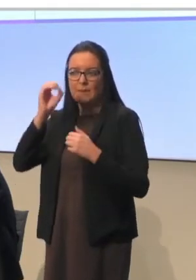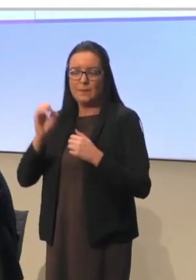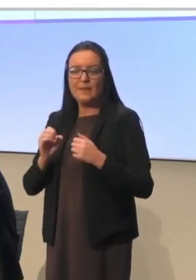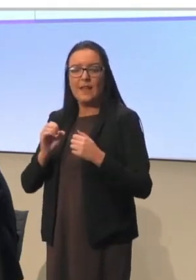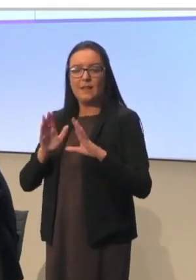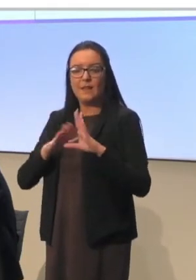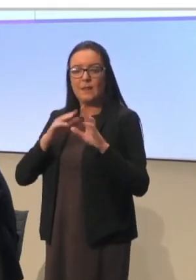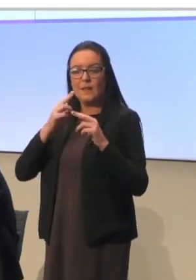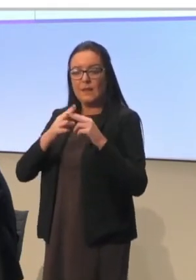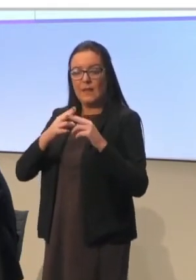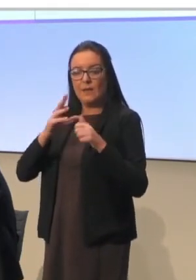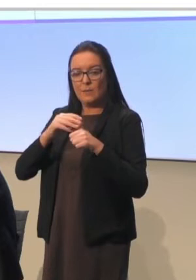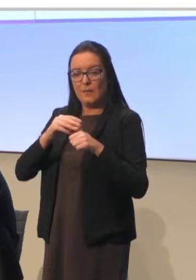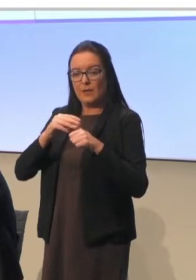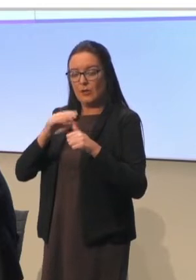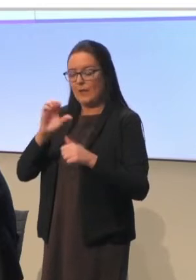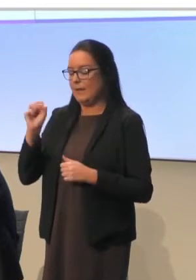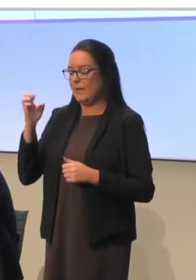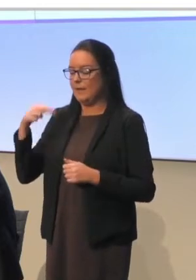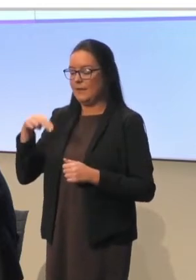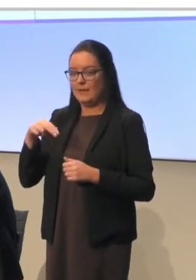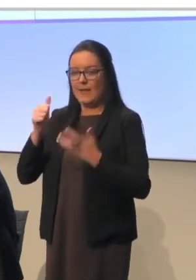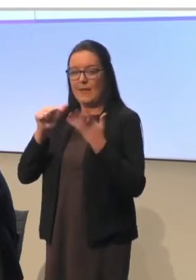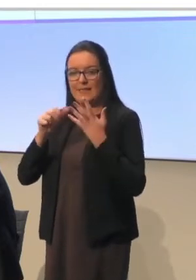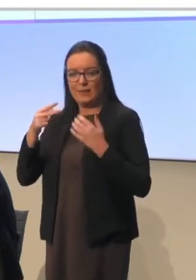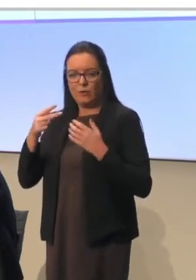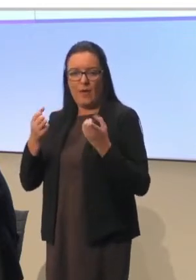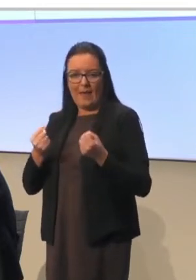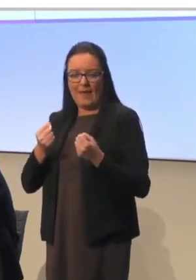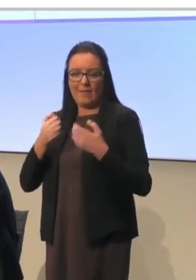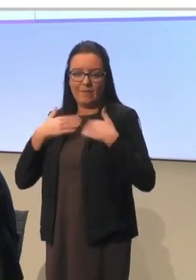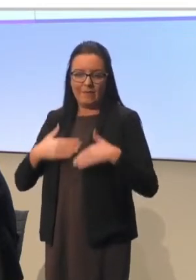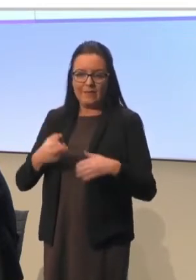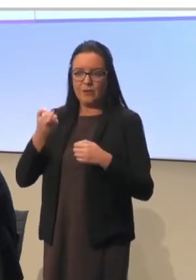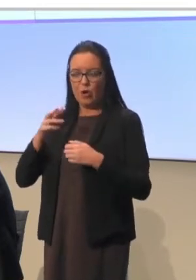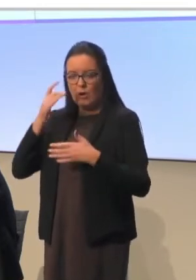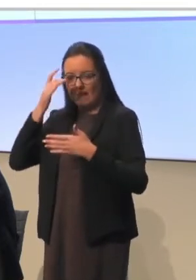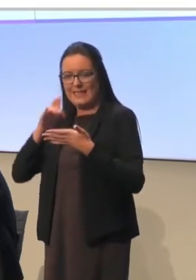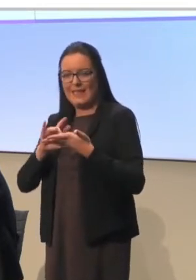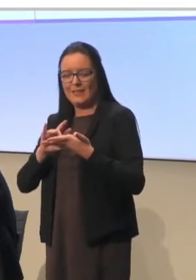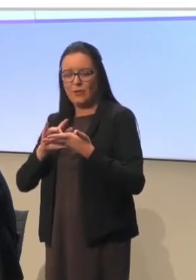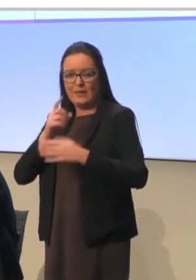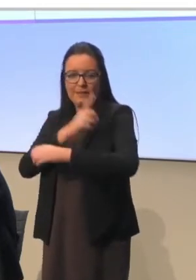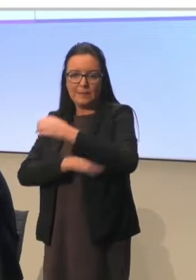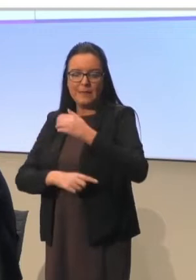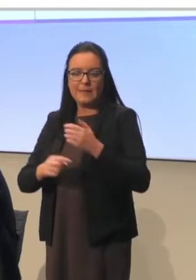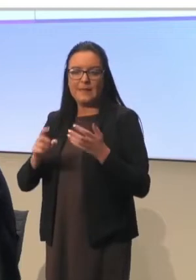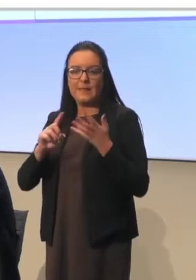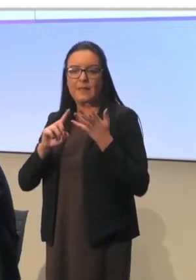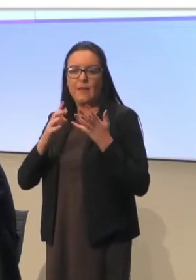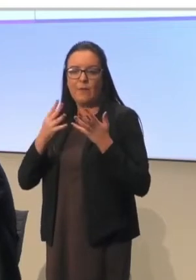educational need, 62% identified as having physical or sensory disabilities, 49% with specific learning